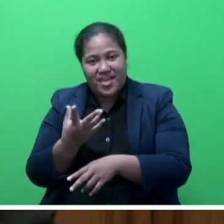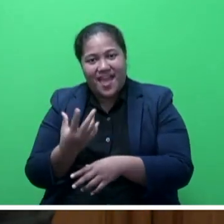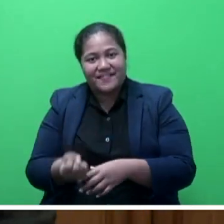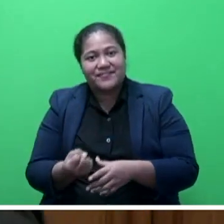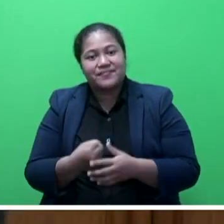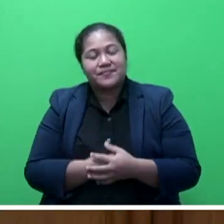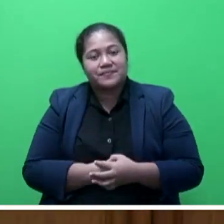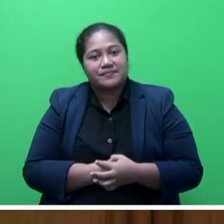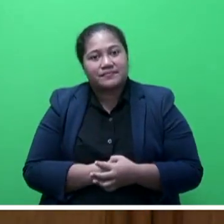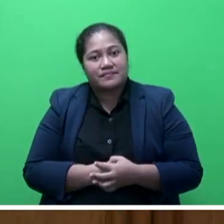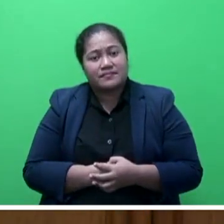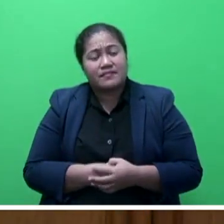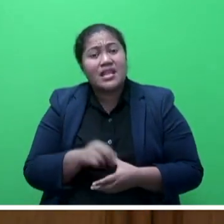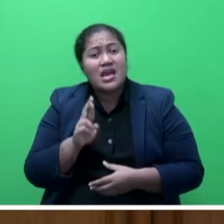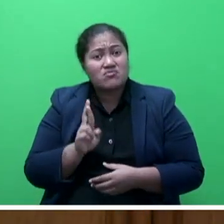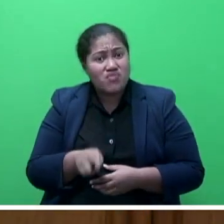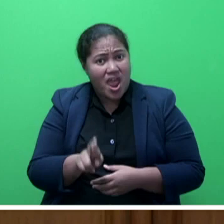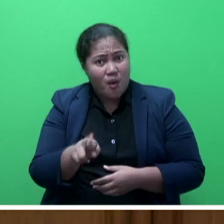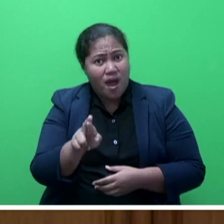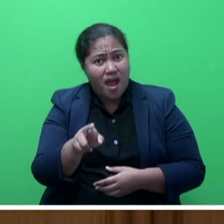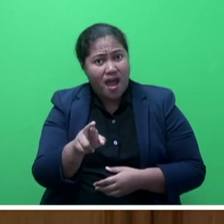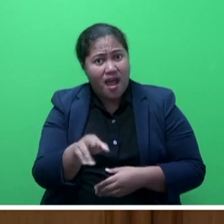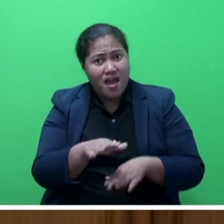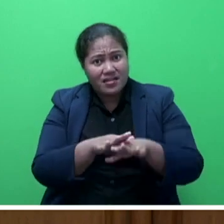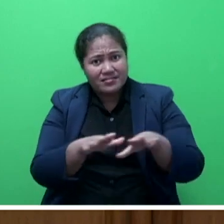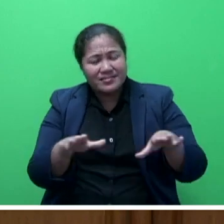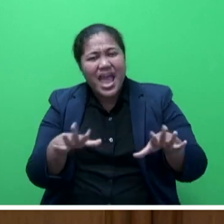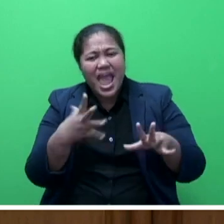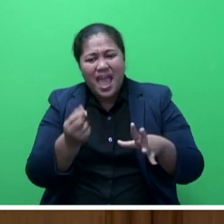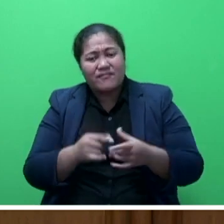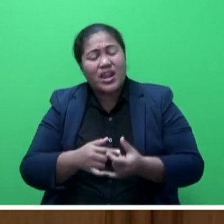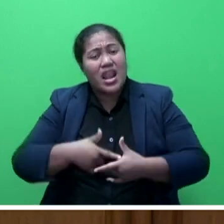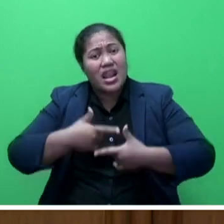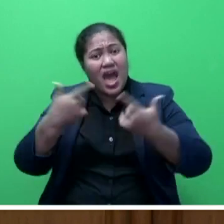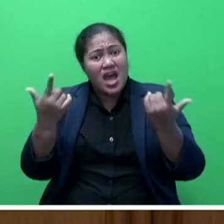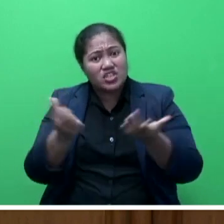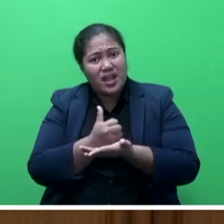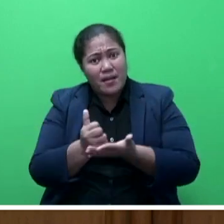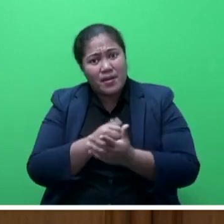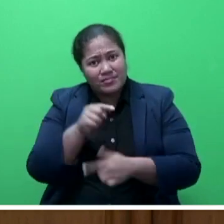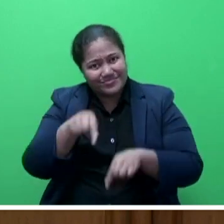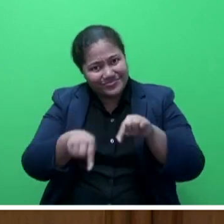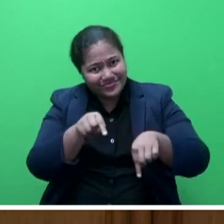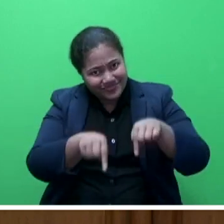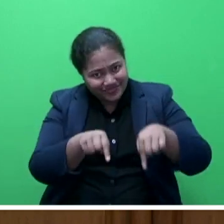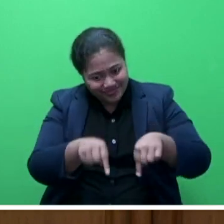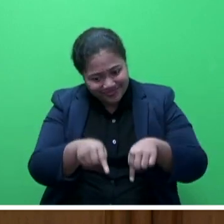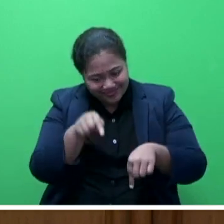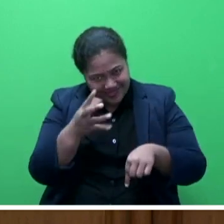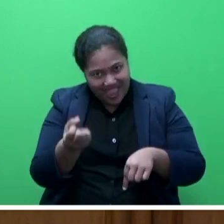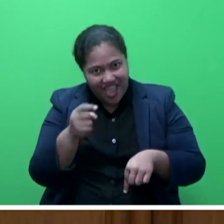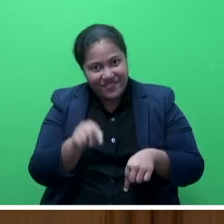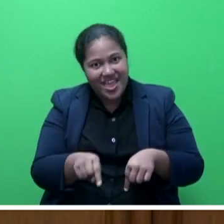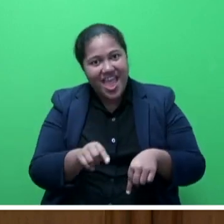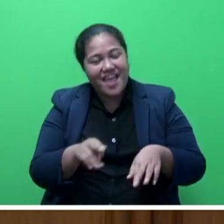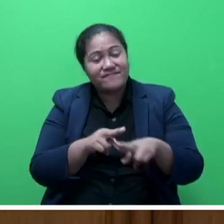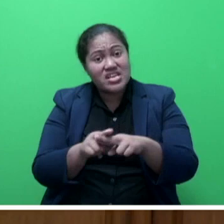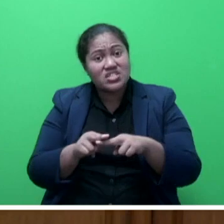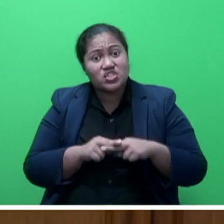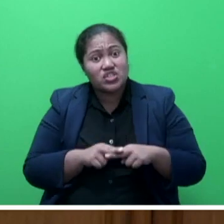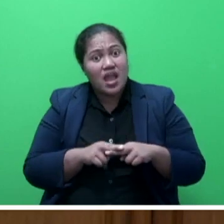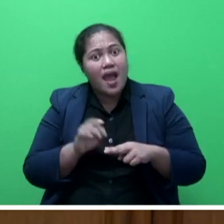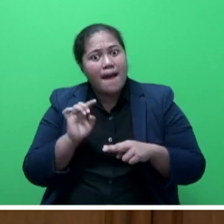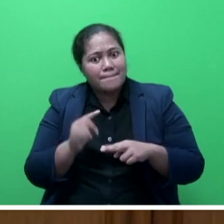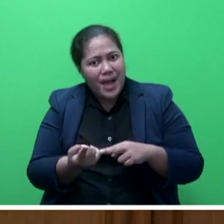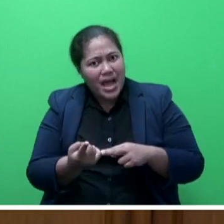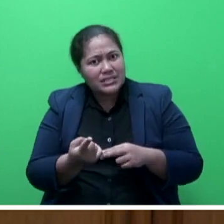The Rewa Delta has the largest strands of mangrove ecosystem complex in Fiji. However, it is under